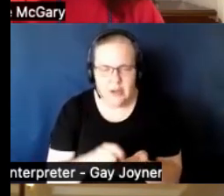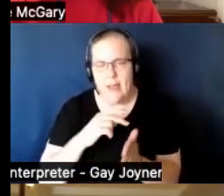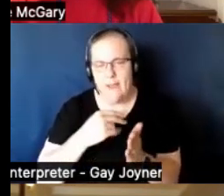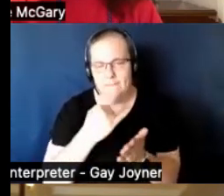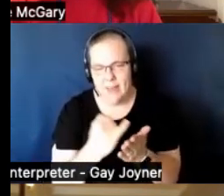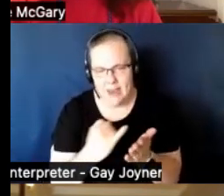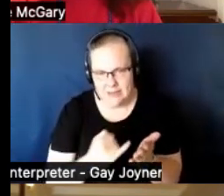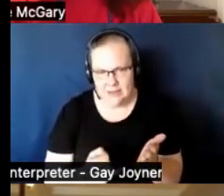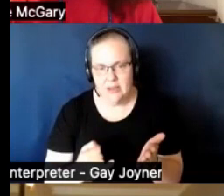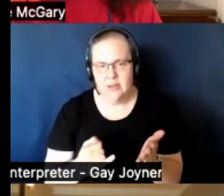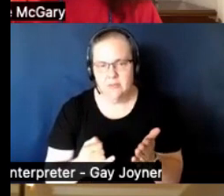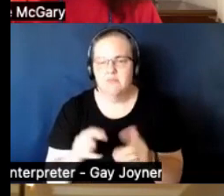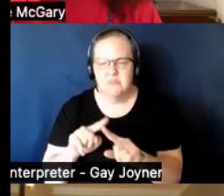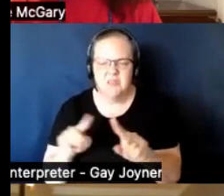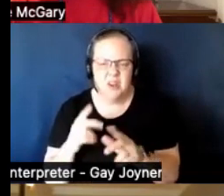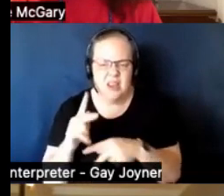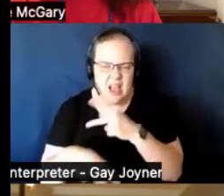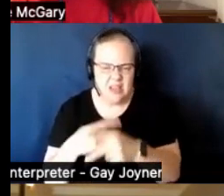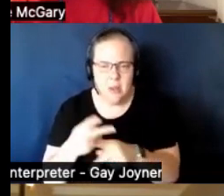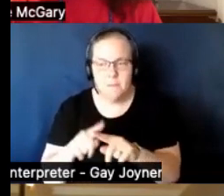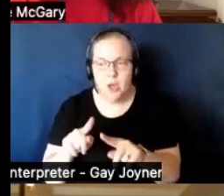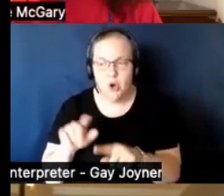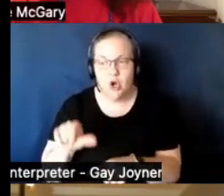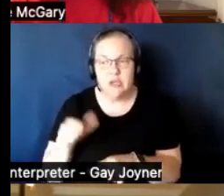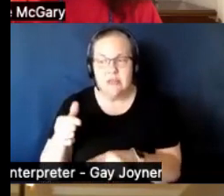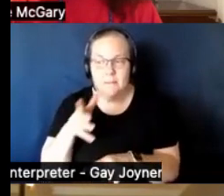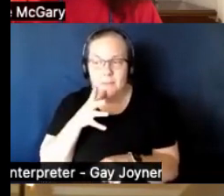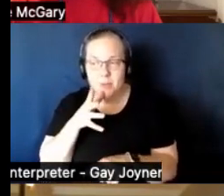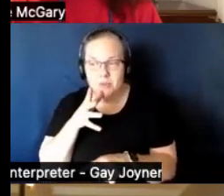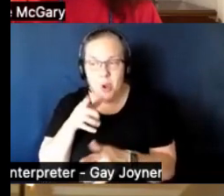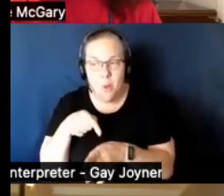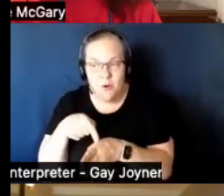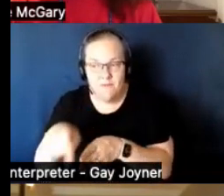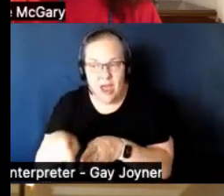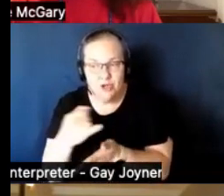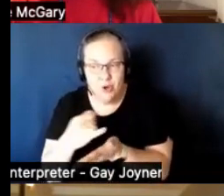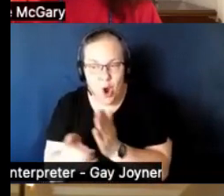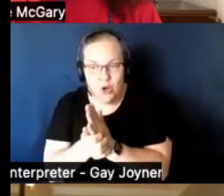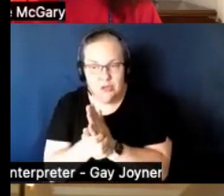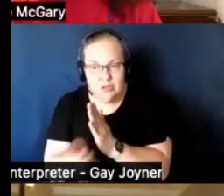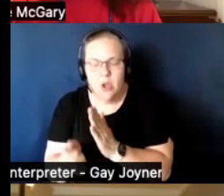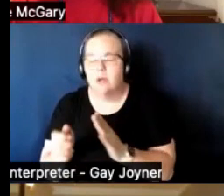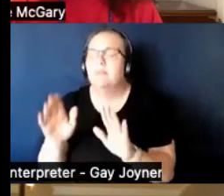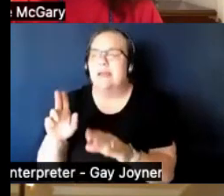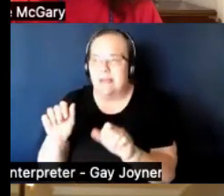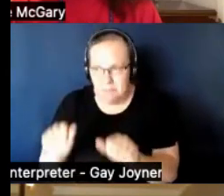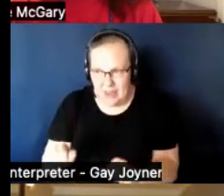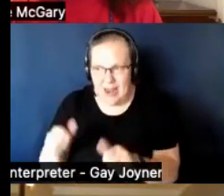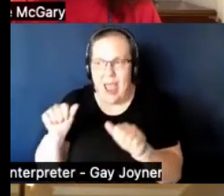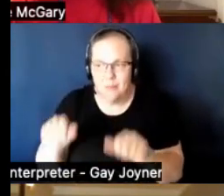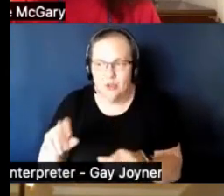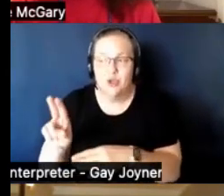while getting used to some of her stepmom's professional art supplies. getting to use some of her